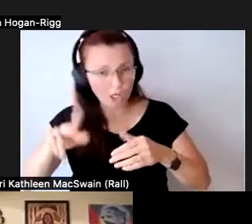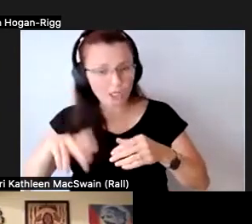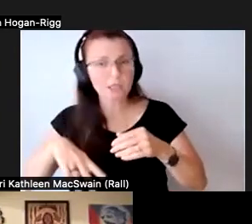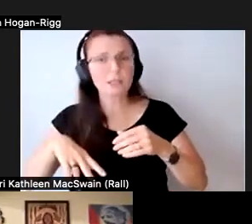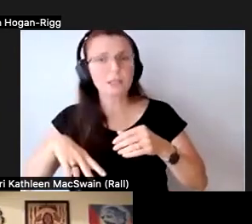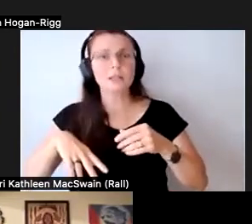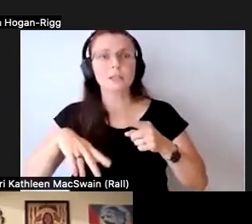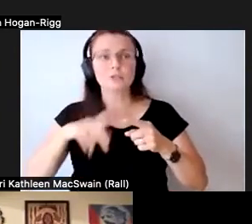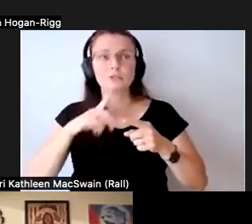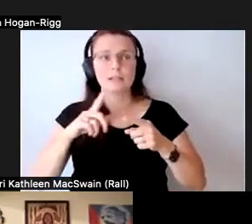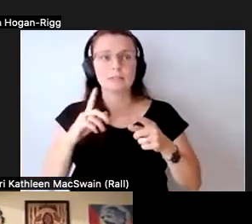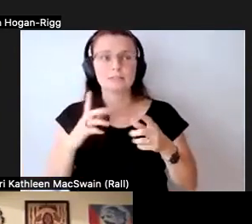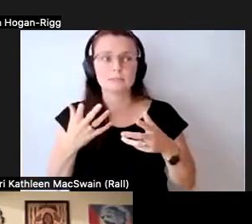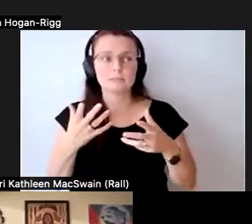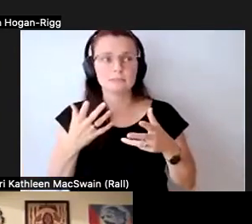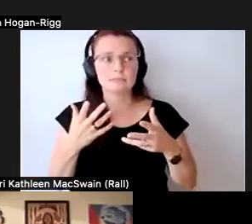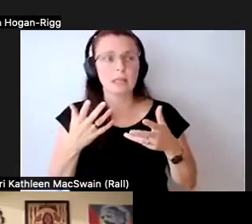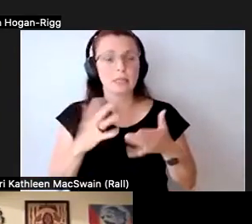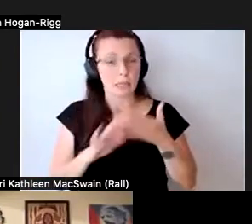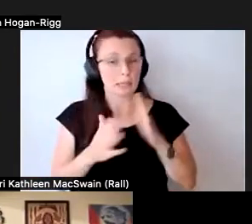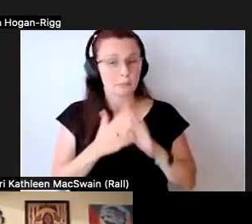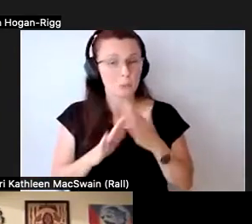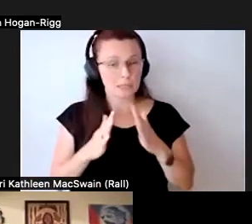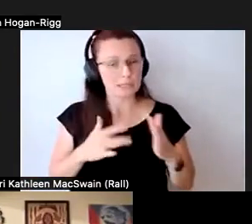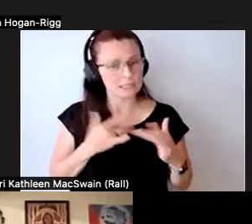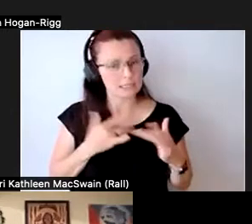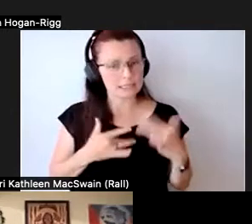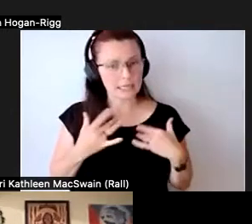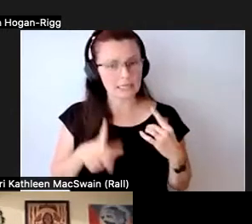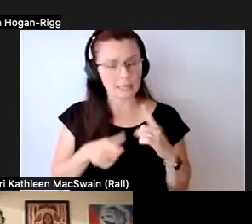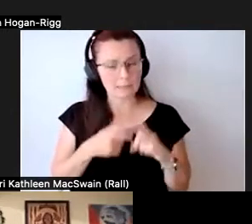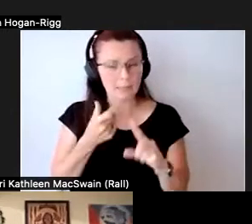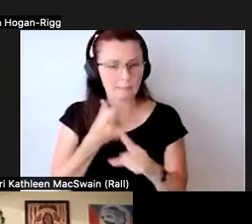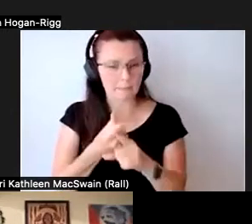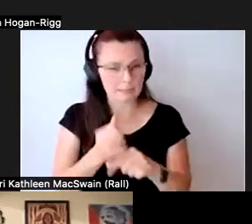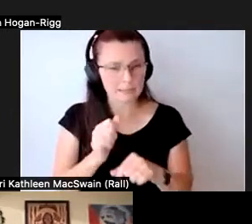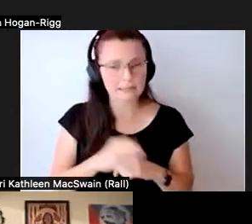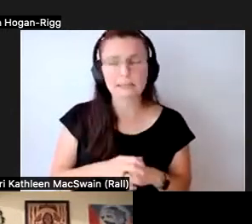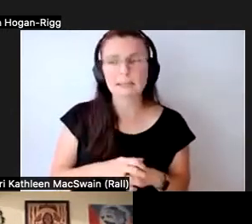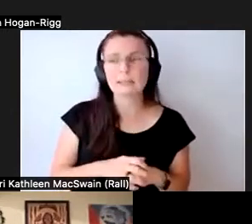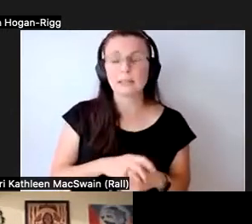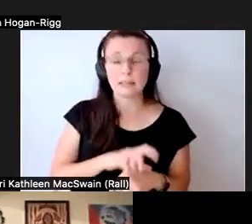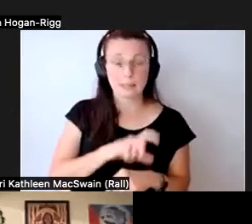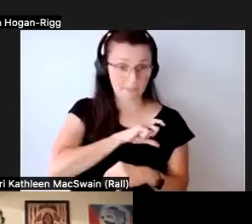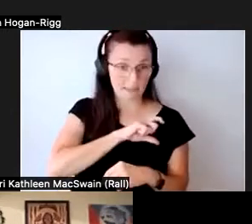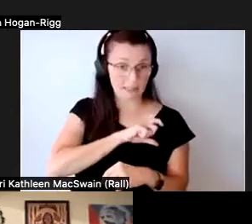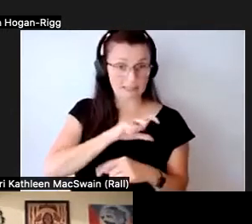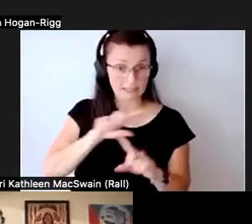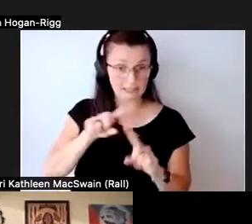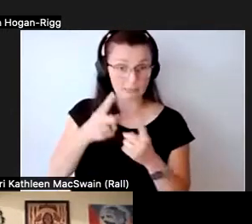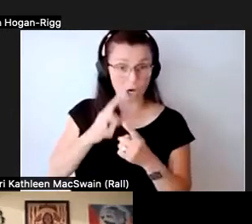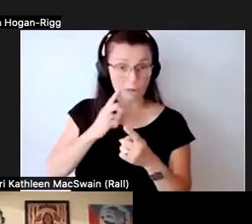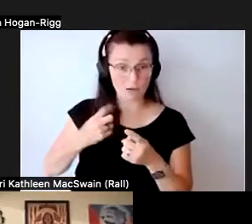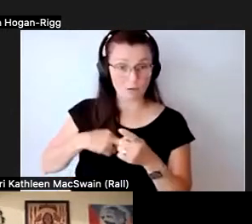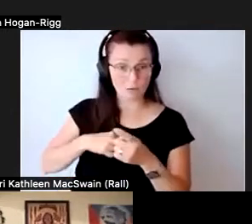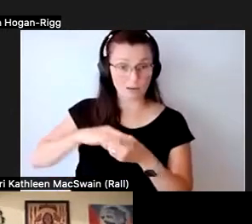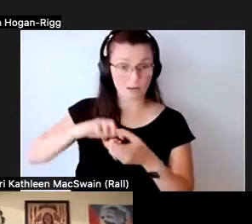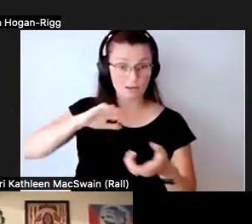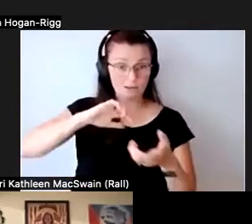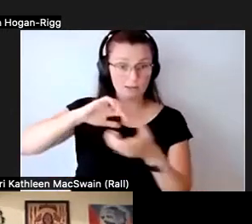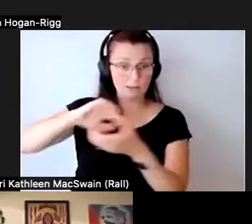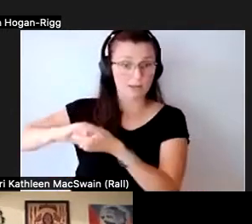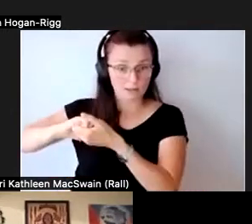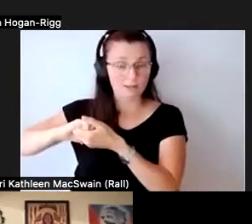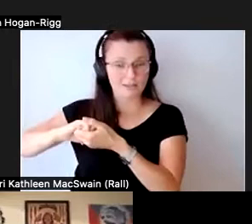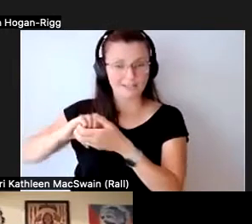extremely excited from the impact we've had. The police department, who we partner with very closely, is excited because of the impact we